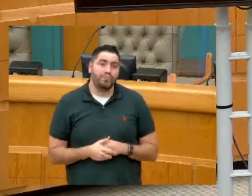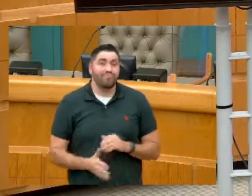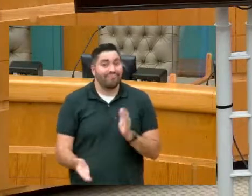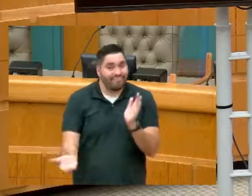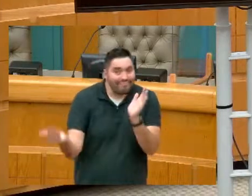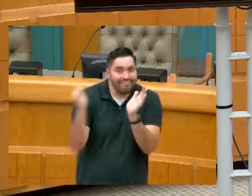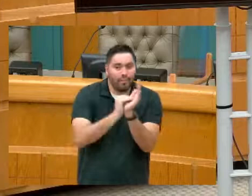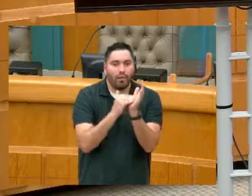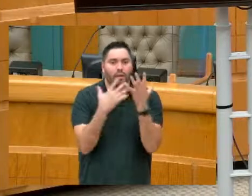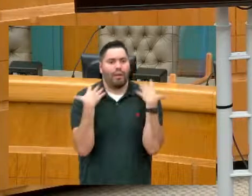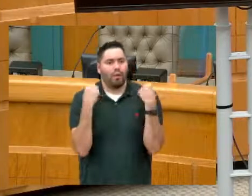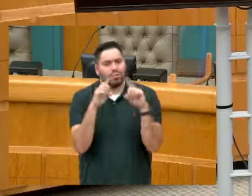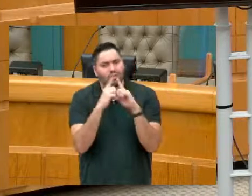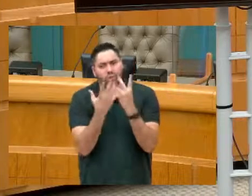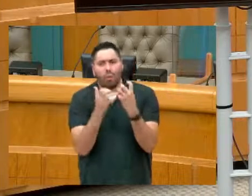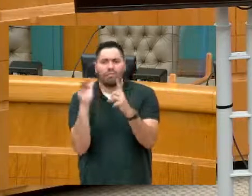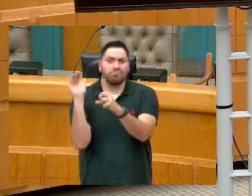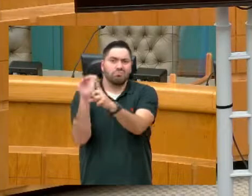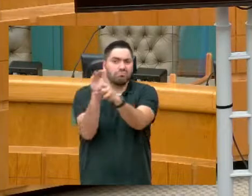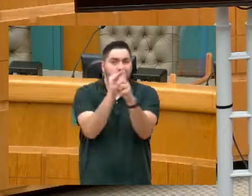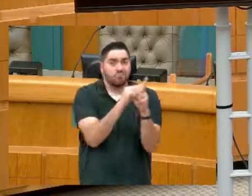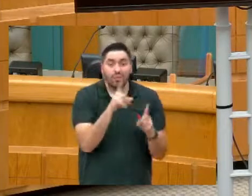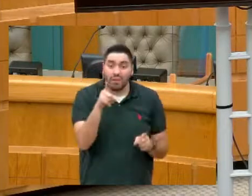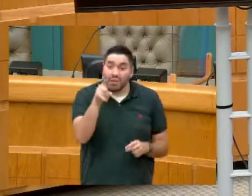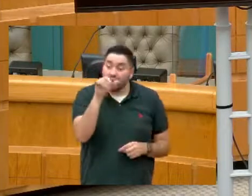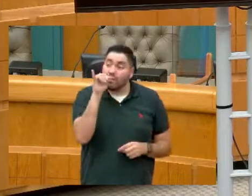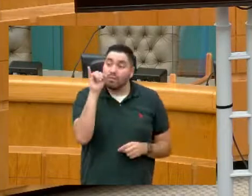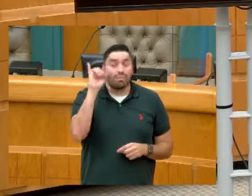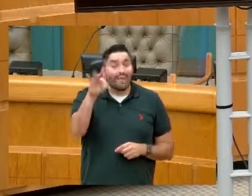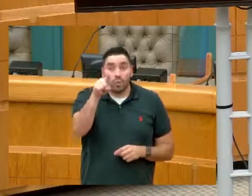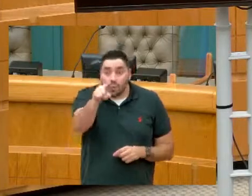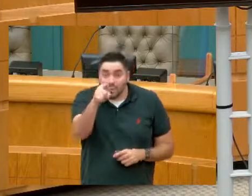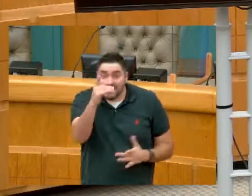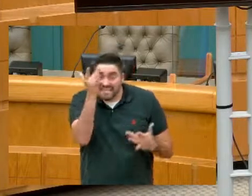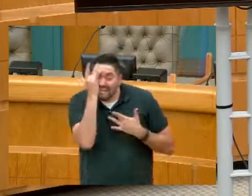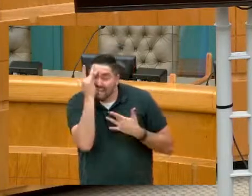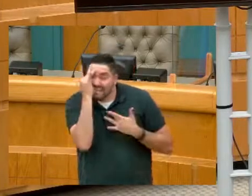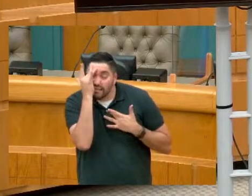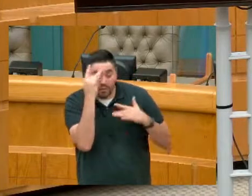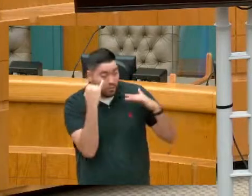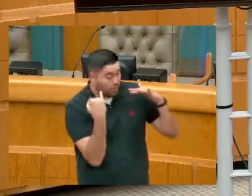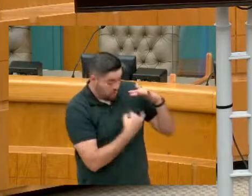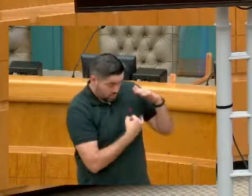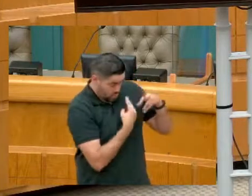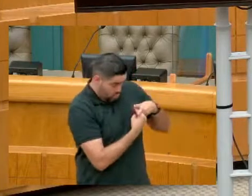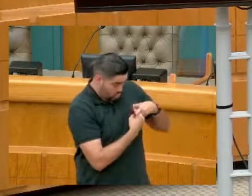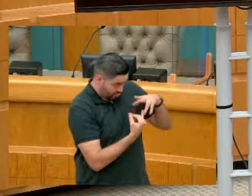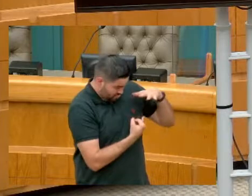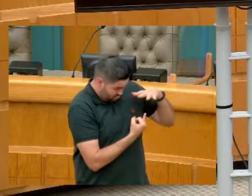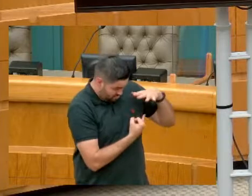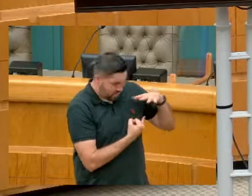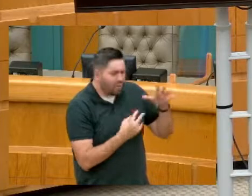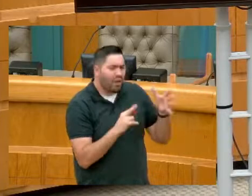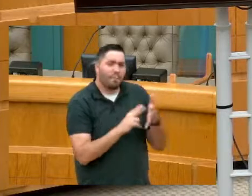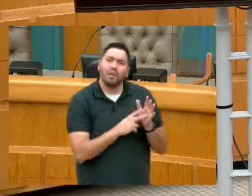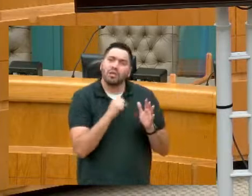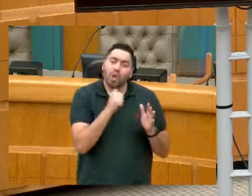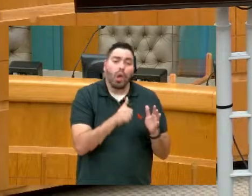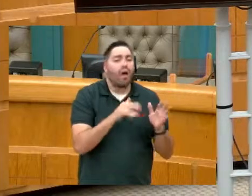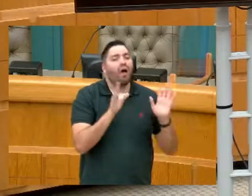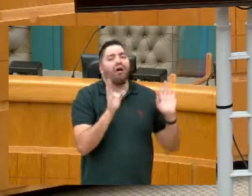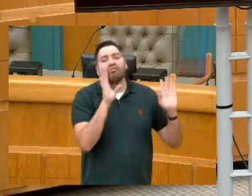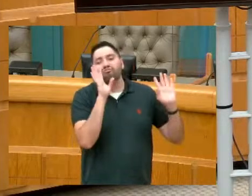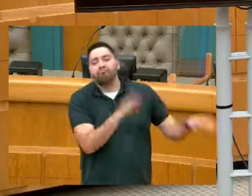out from the trunks of cars, or attending crowded costume parties indoors or crowded Halloween